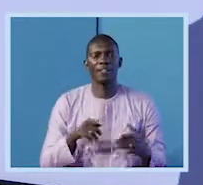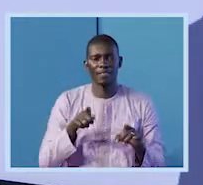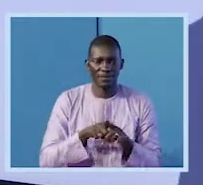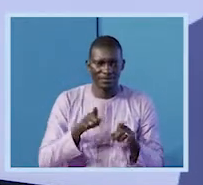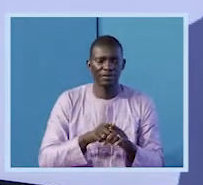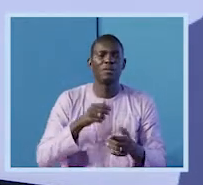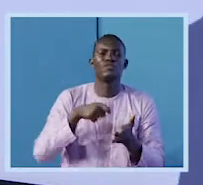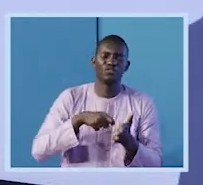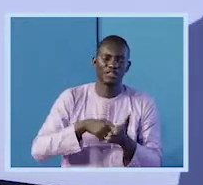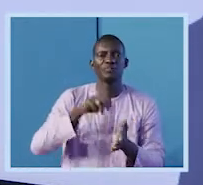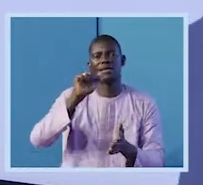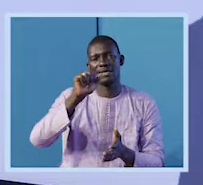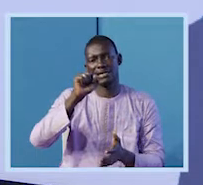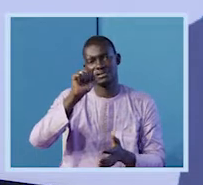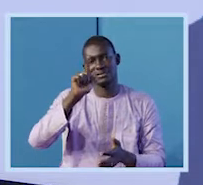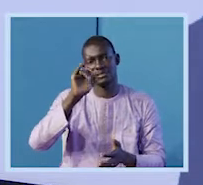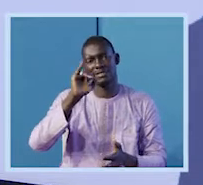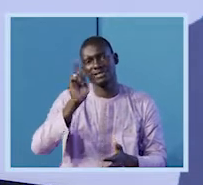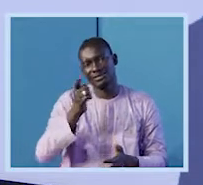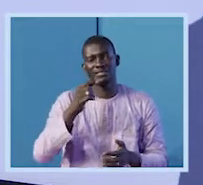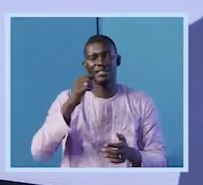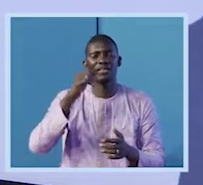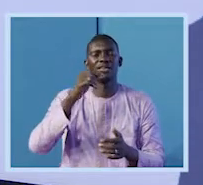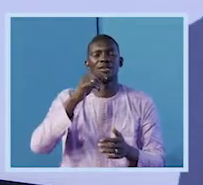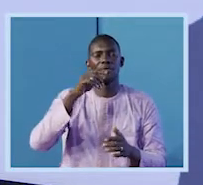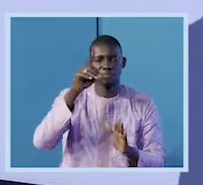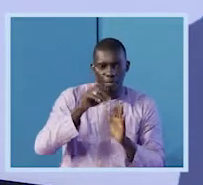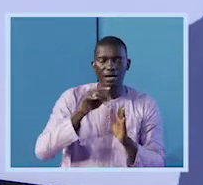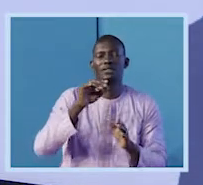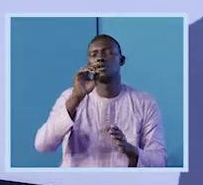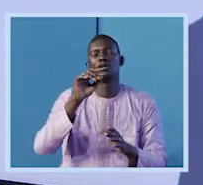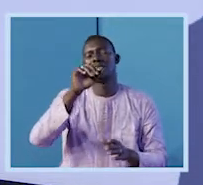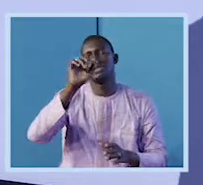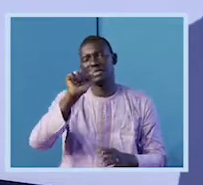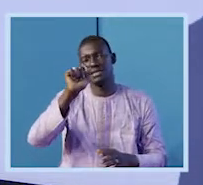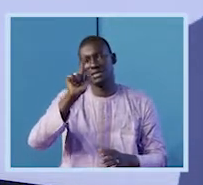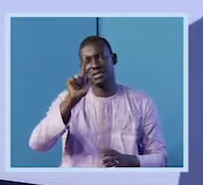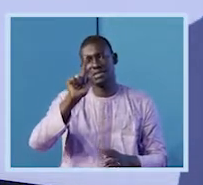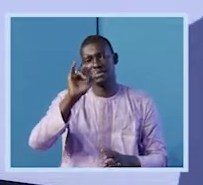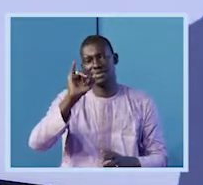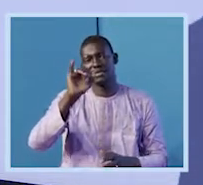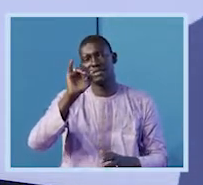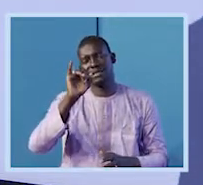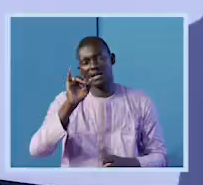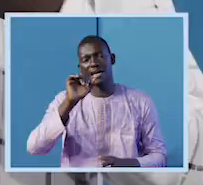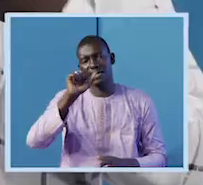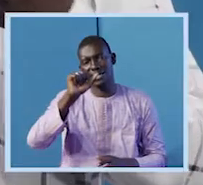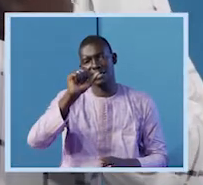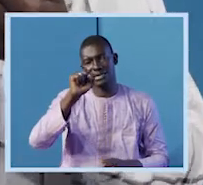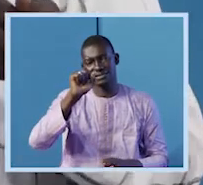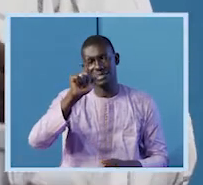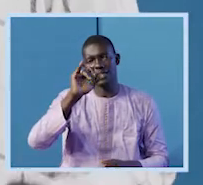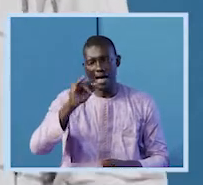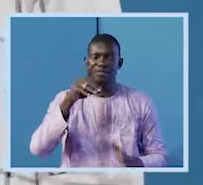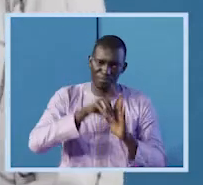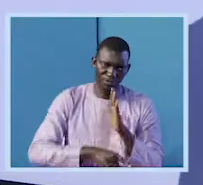been funded by the Ashley G project. It's not that big, but it's really paying. It's really helping. So more Christian interpreters. So